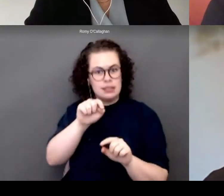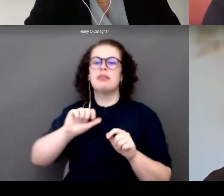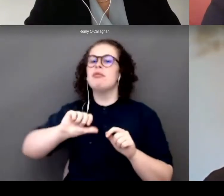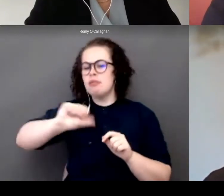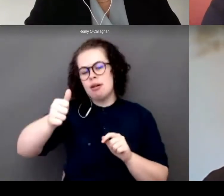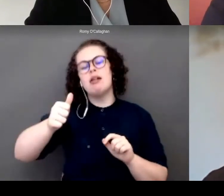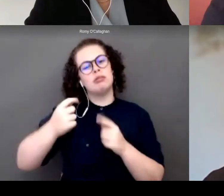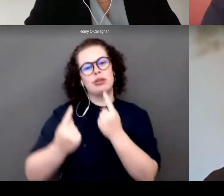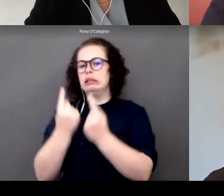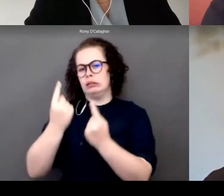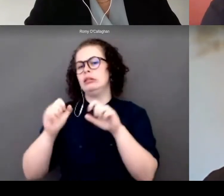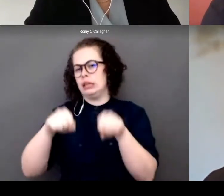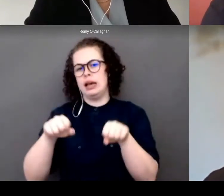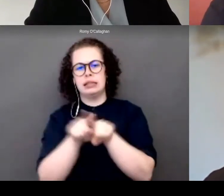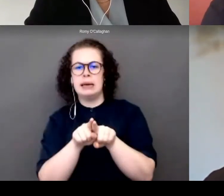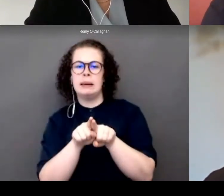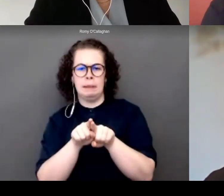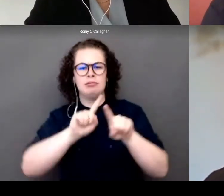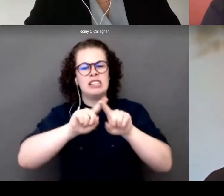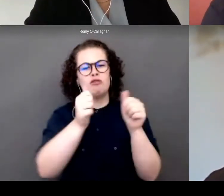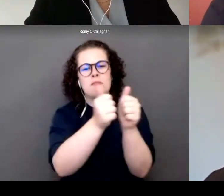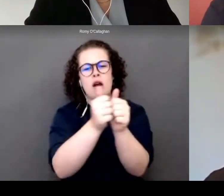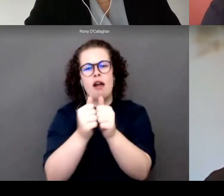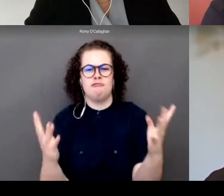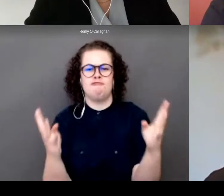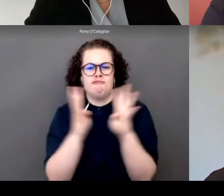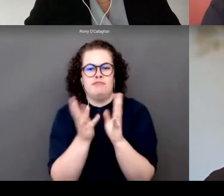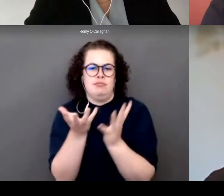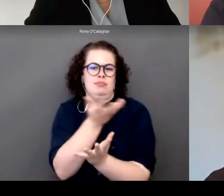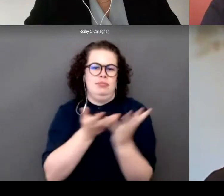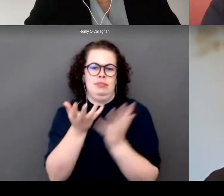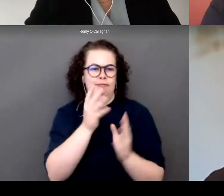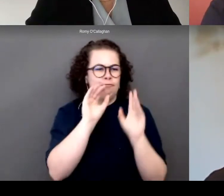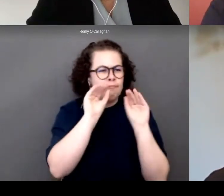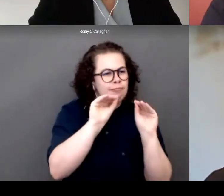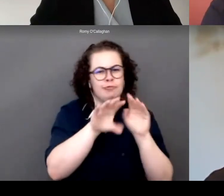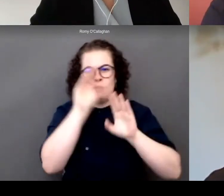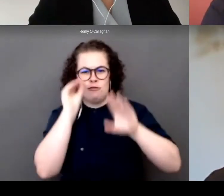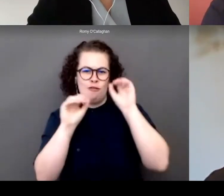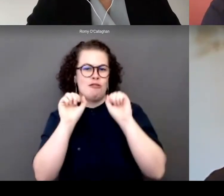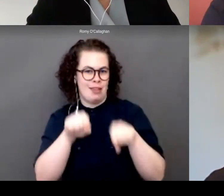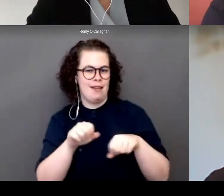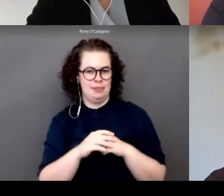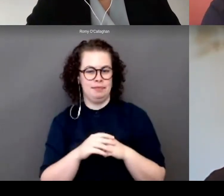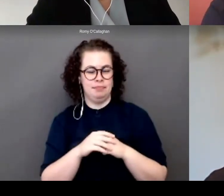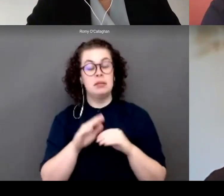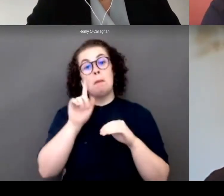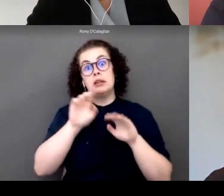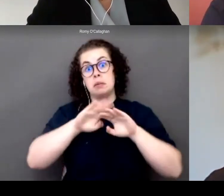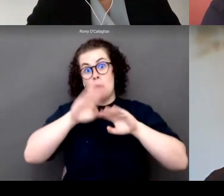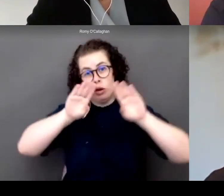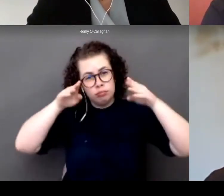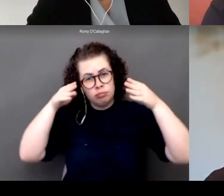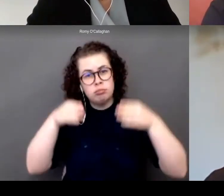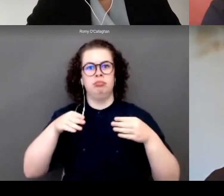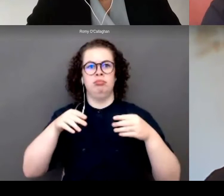learned things about the Light Festival as such, the way the city of